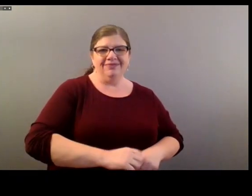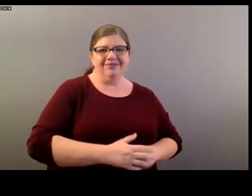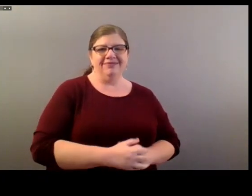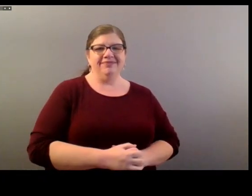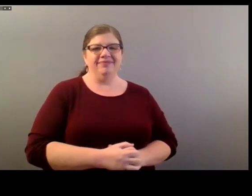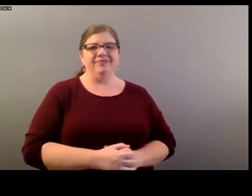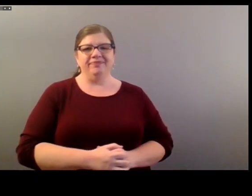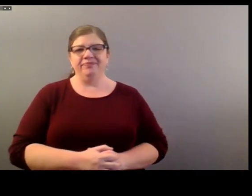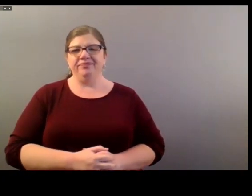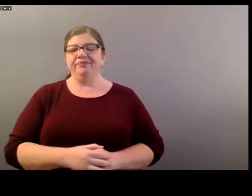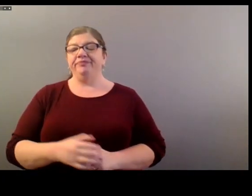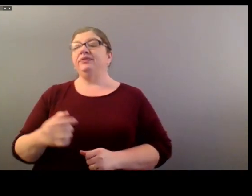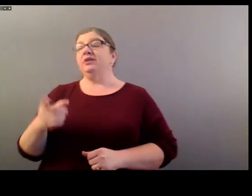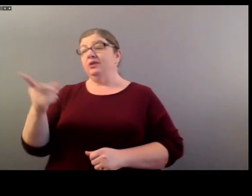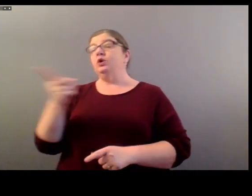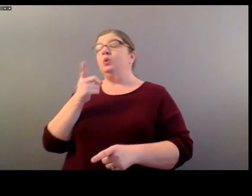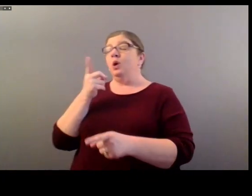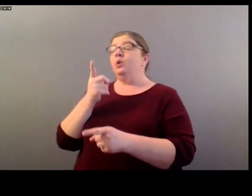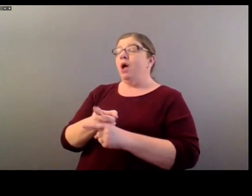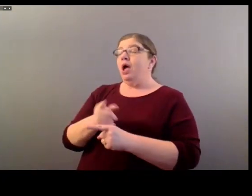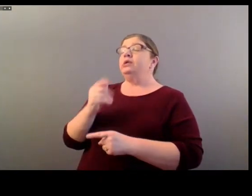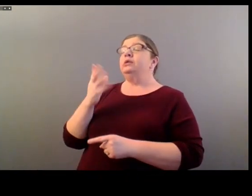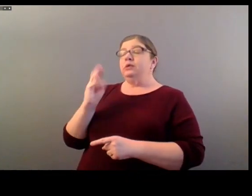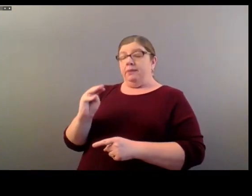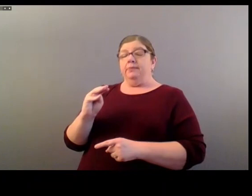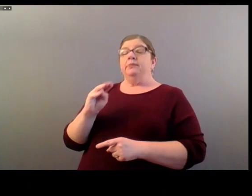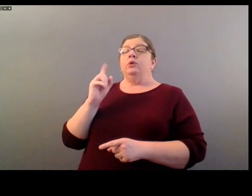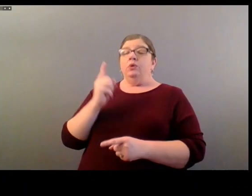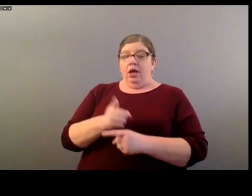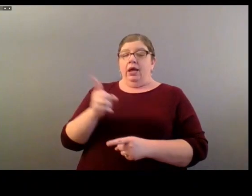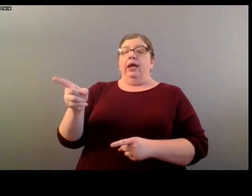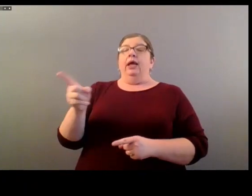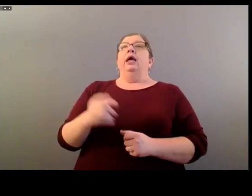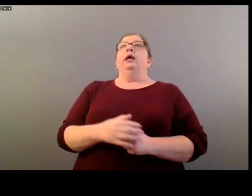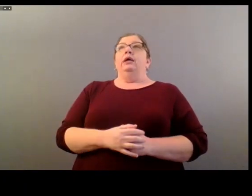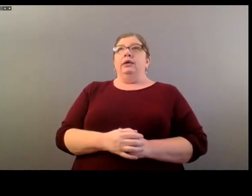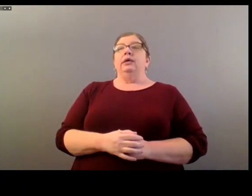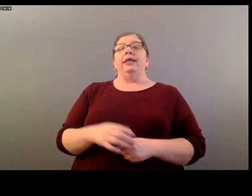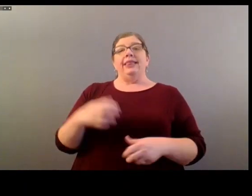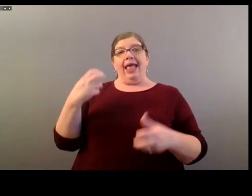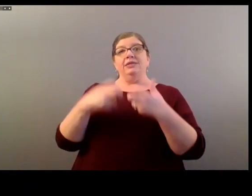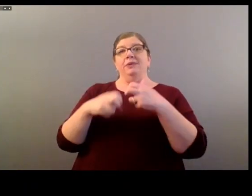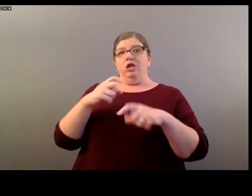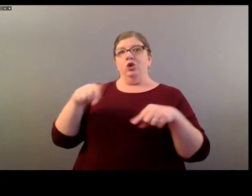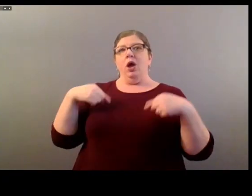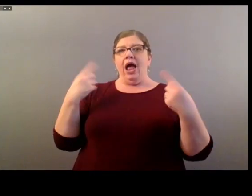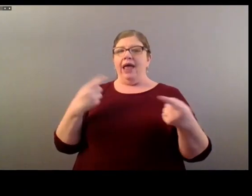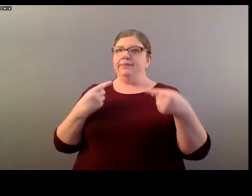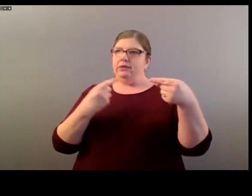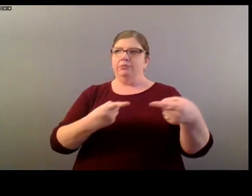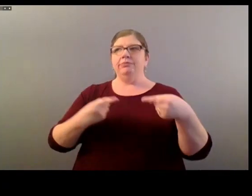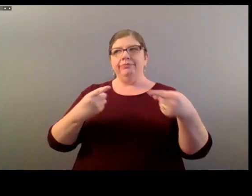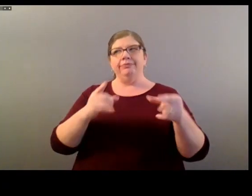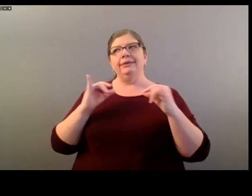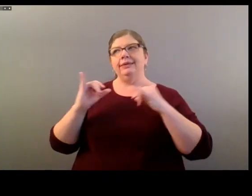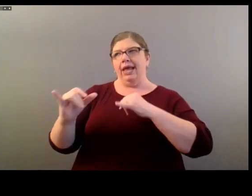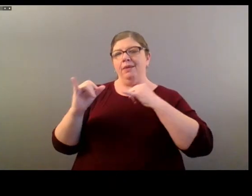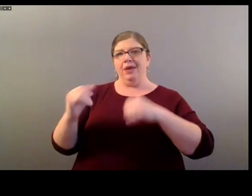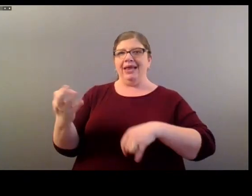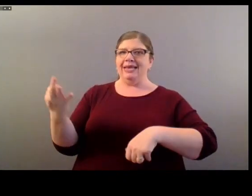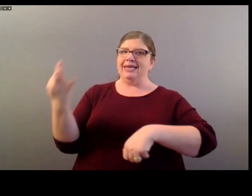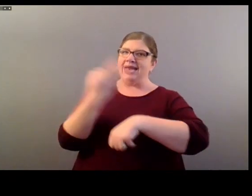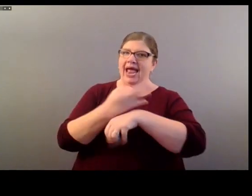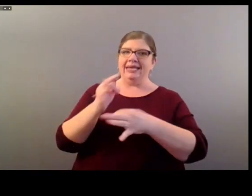in, you're absolutely right, Tom. And that's been an issue I've been grappling with myself. We have a 9-day